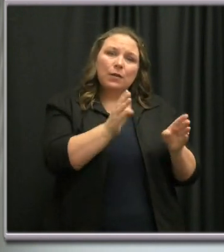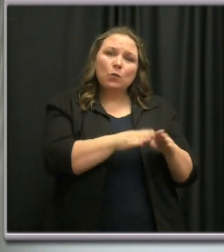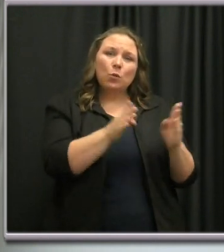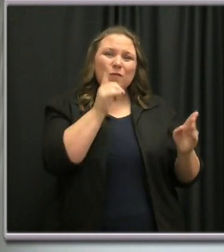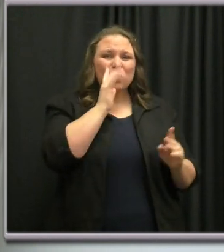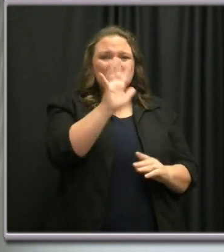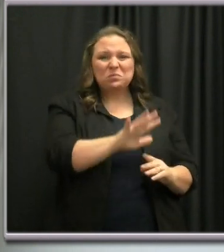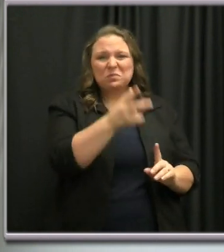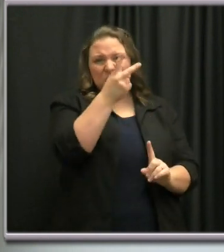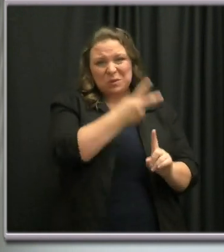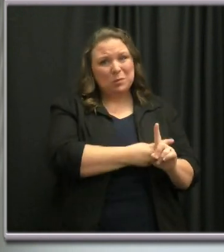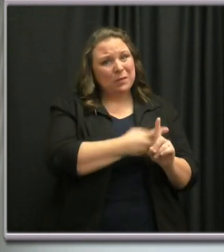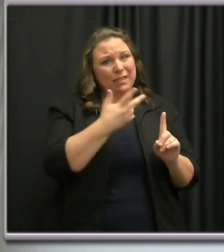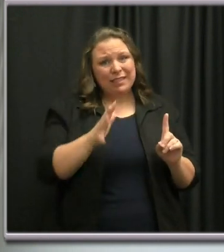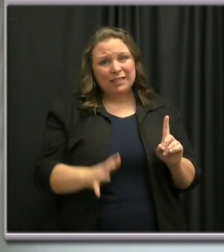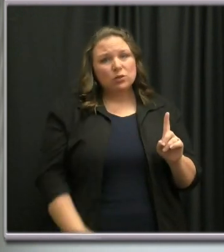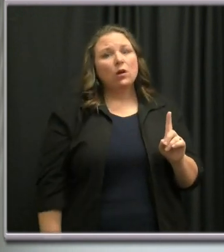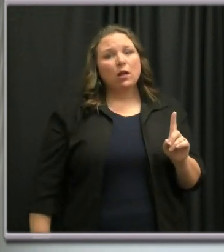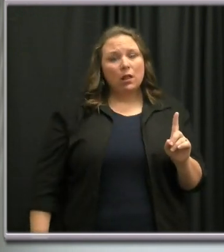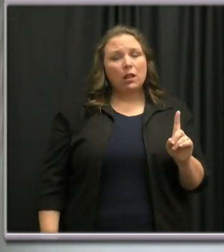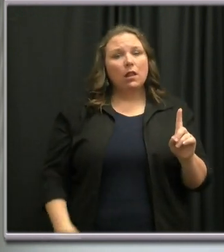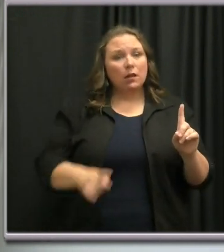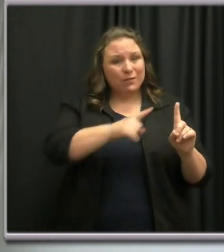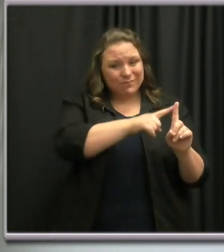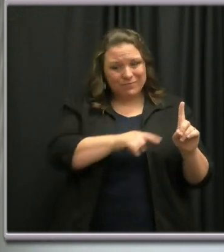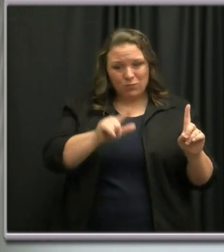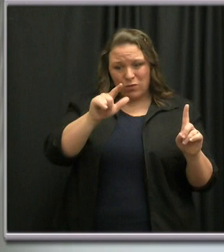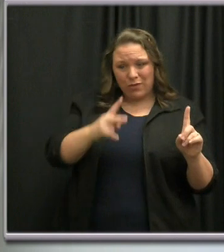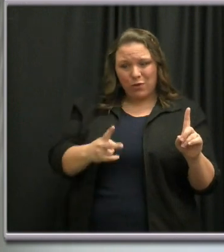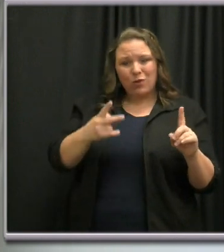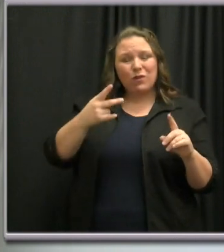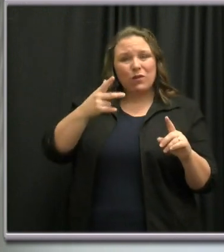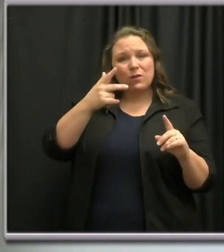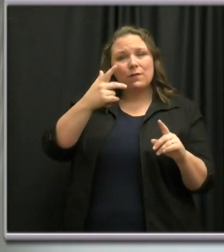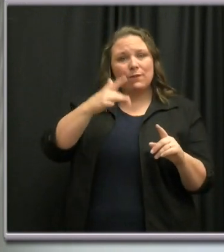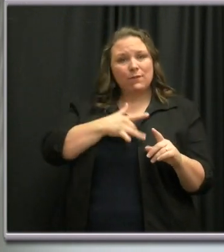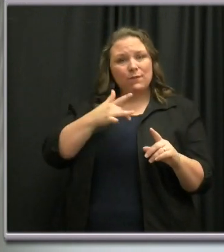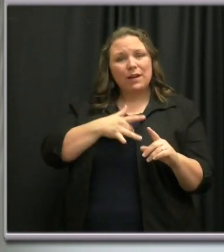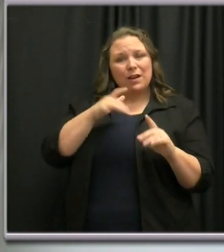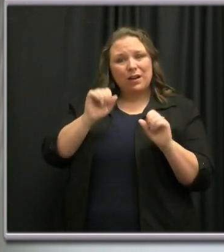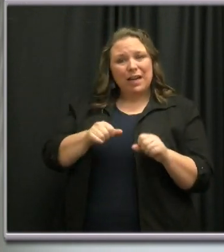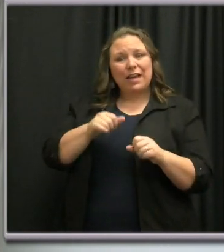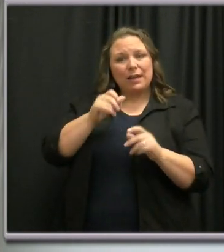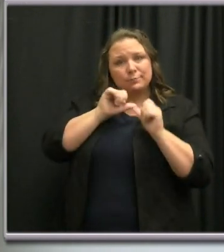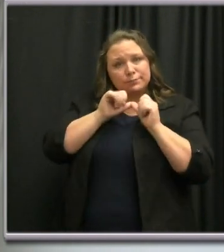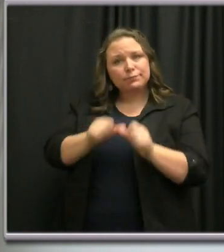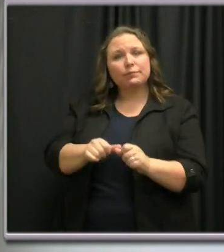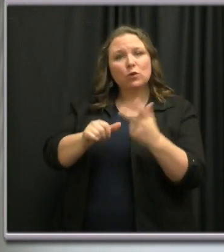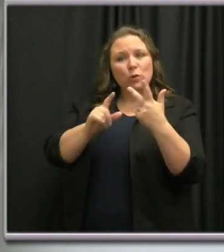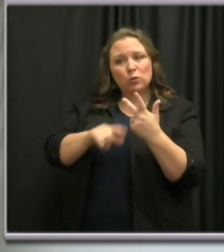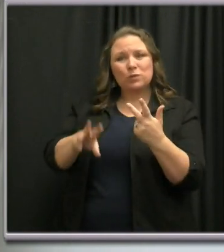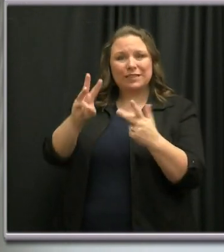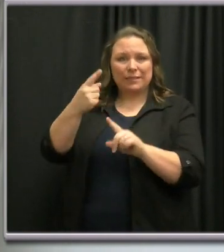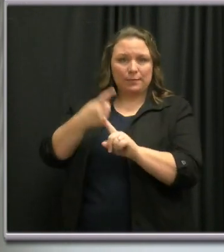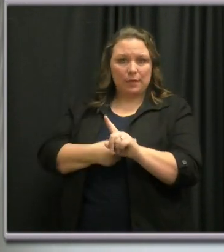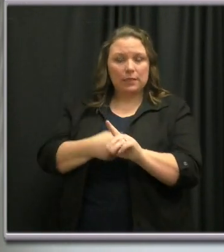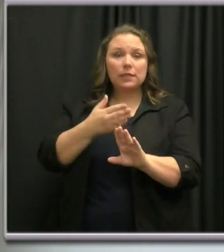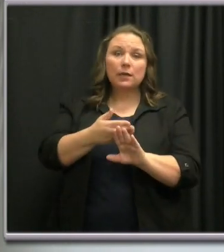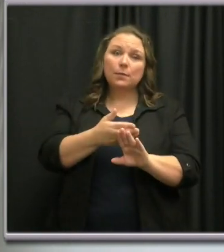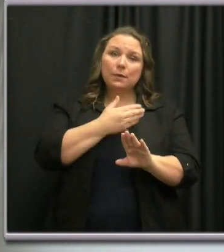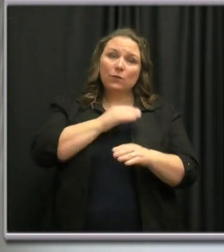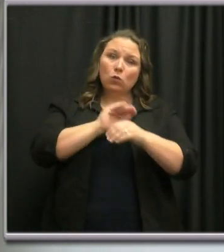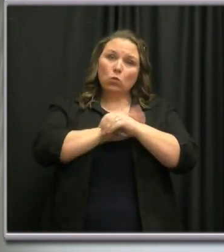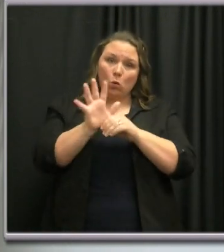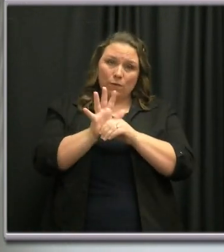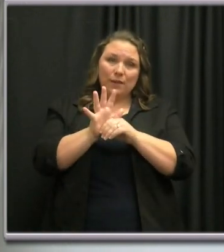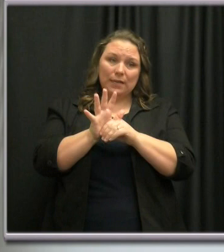current conditions, and about one-third believe they can remain operational for 3 to 6 months. And before COVID, even